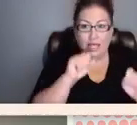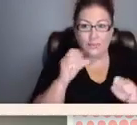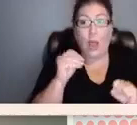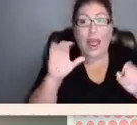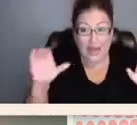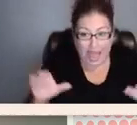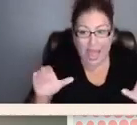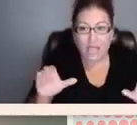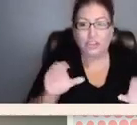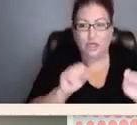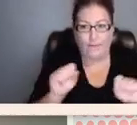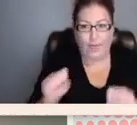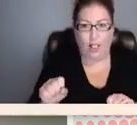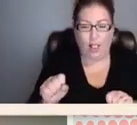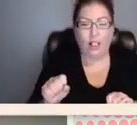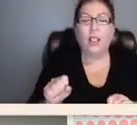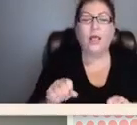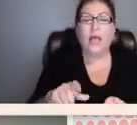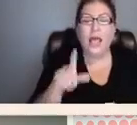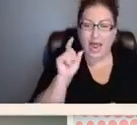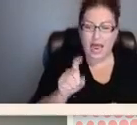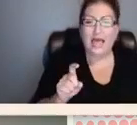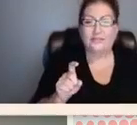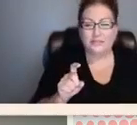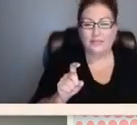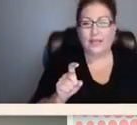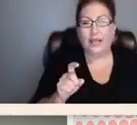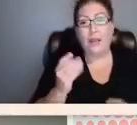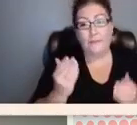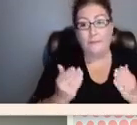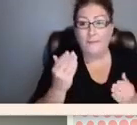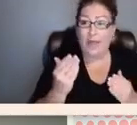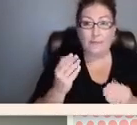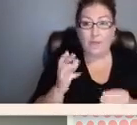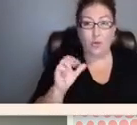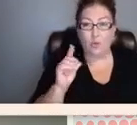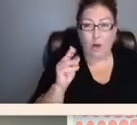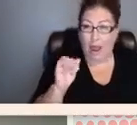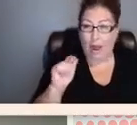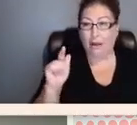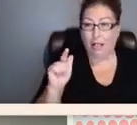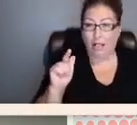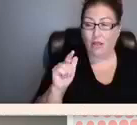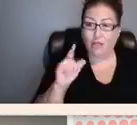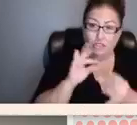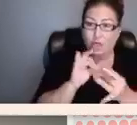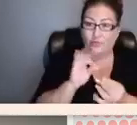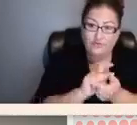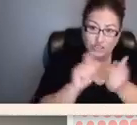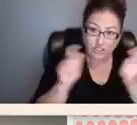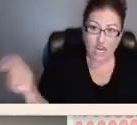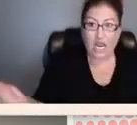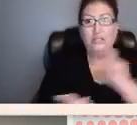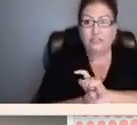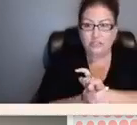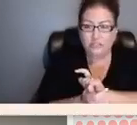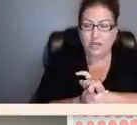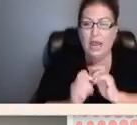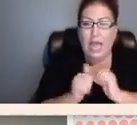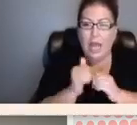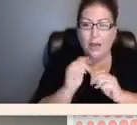actionable. It's got to be, it may be radical in terms of changing how people view people